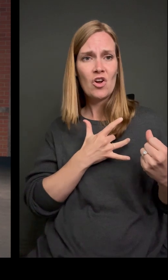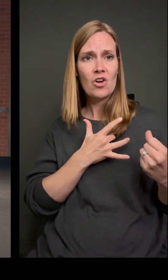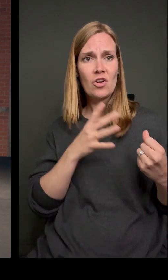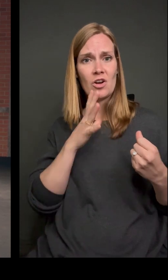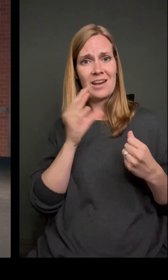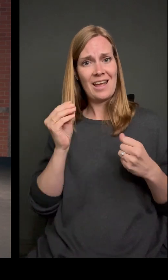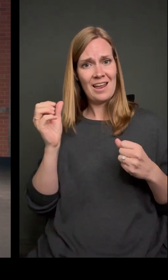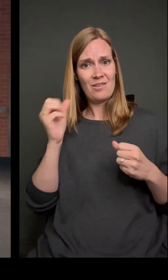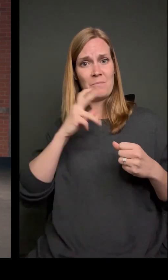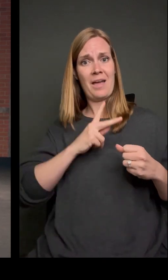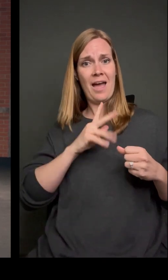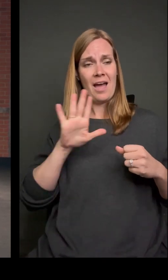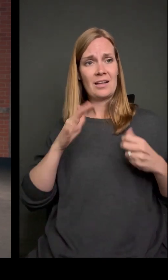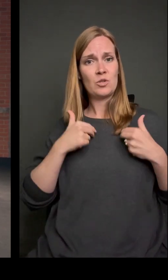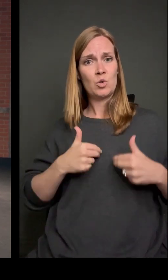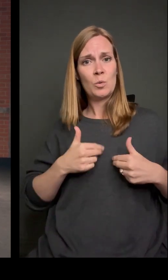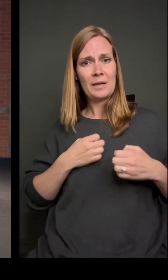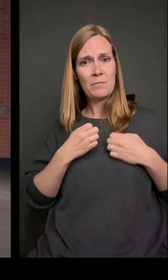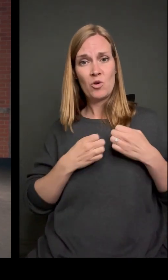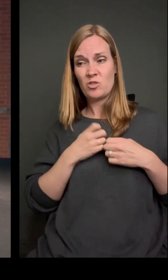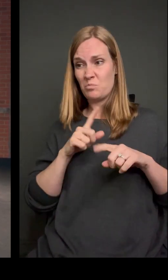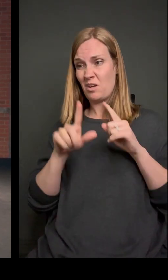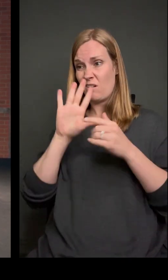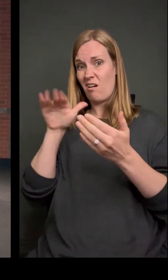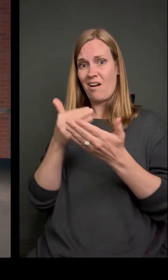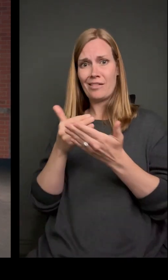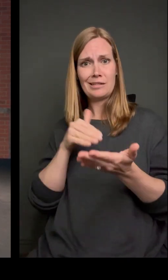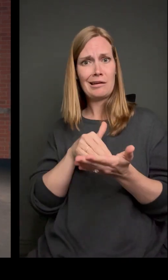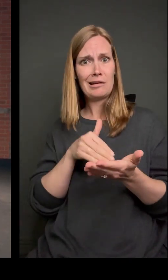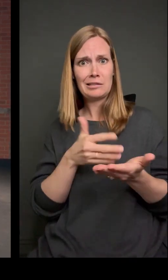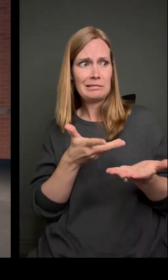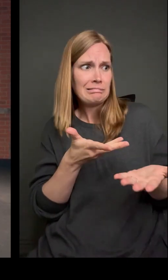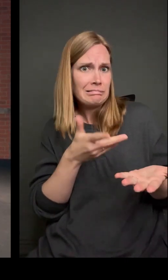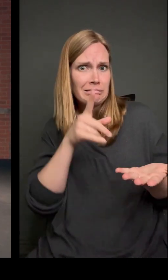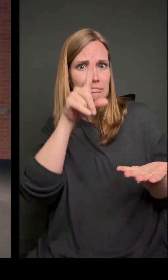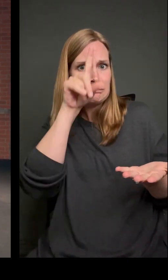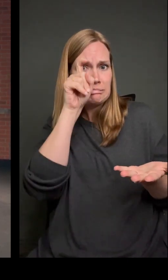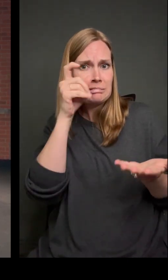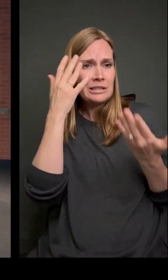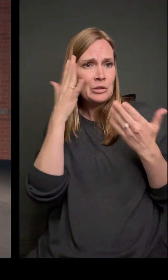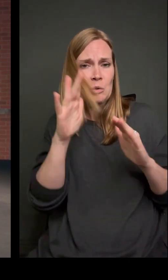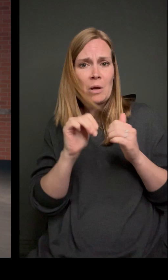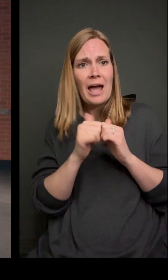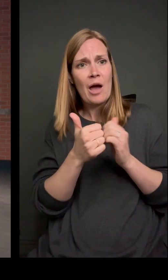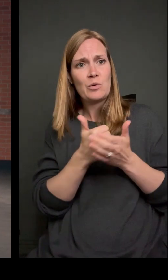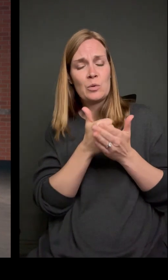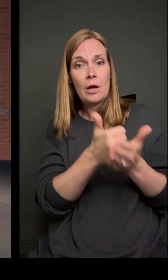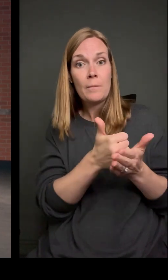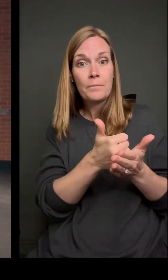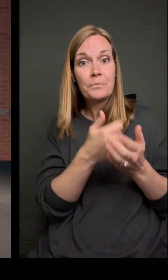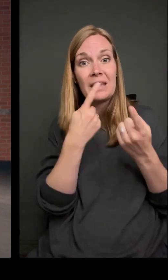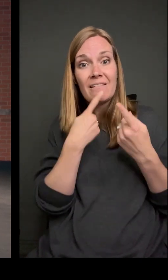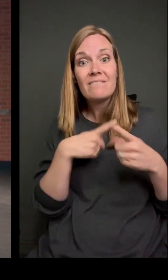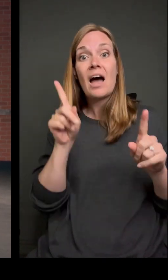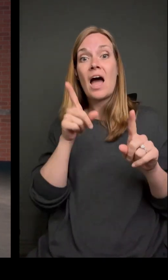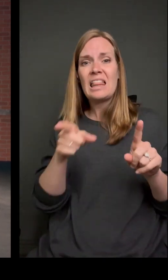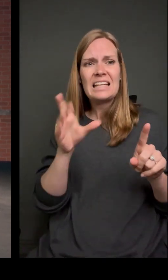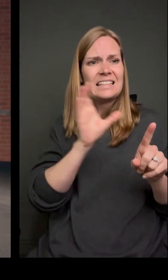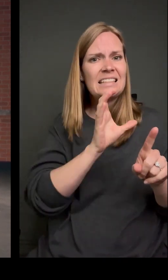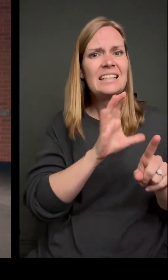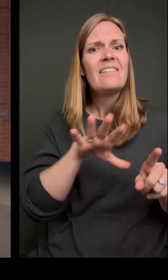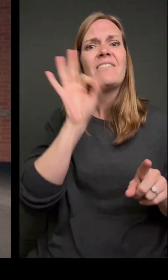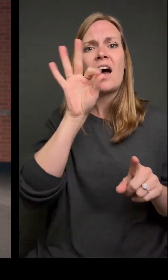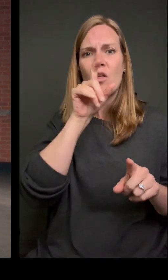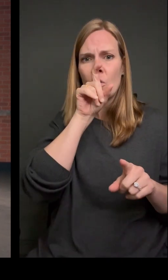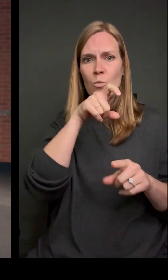human emotions. But all the doctors shook their heads. They could not cure what ailed him. At last he found the witch in her cottage in the middle